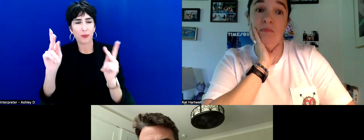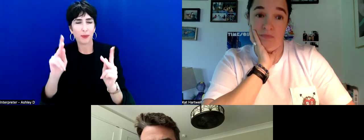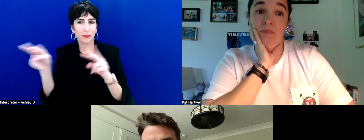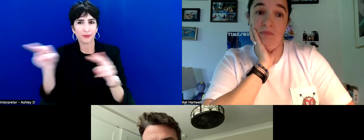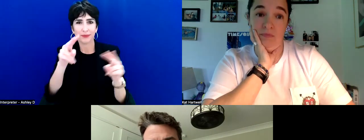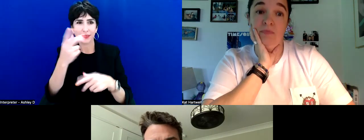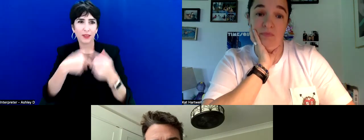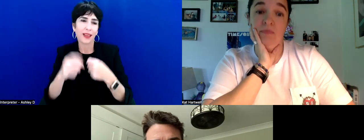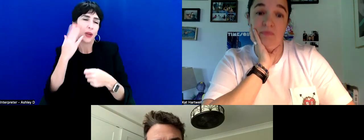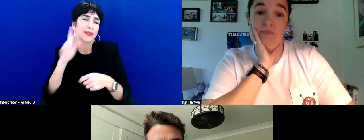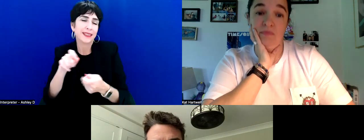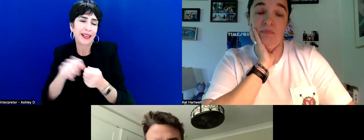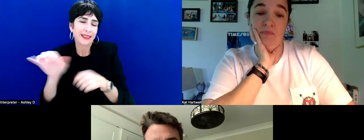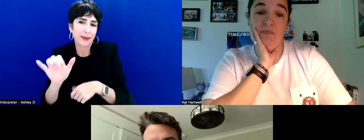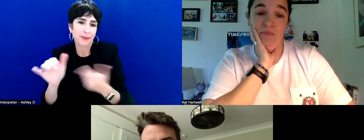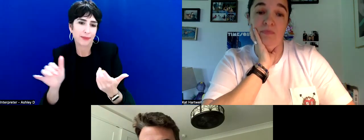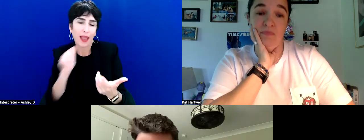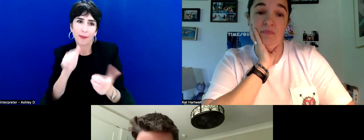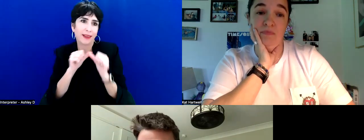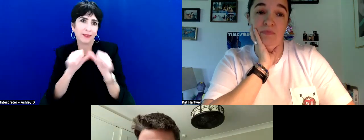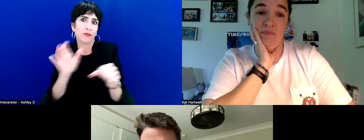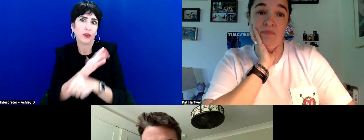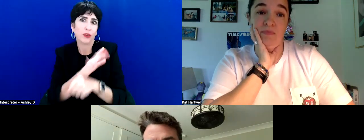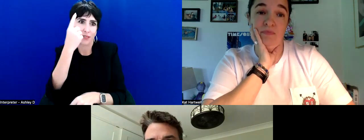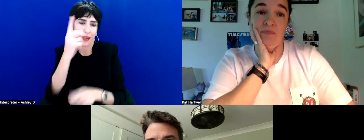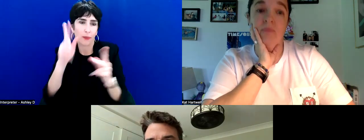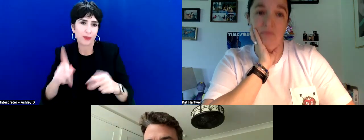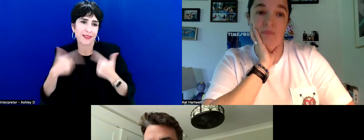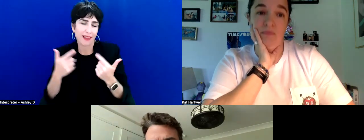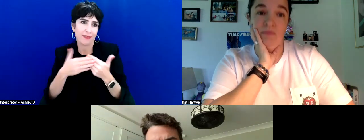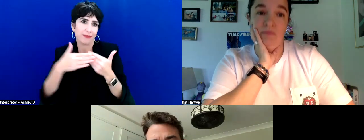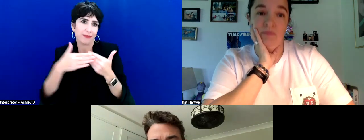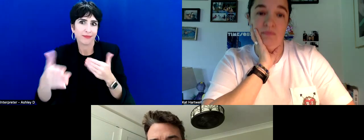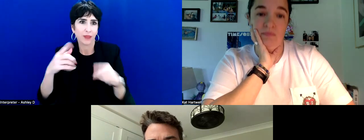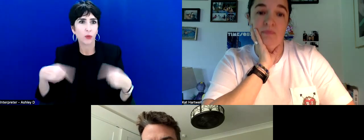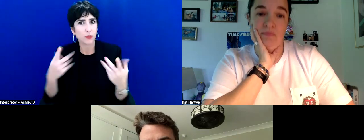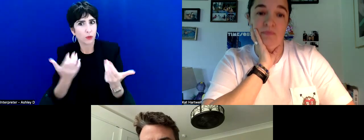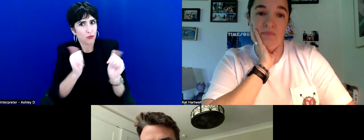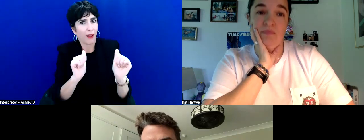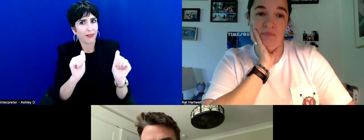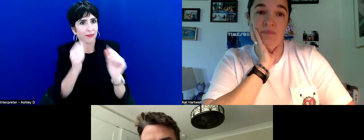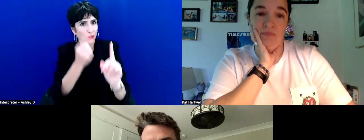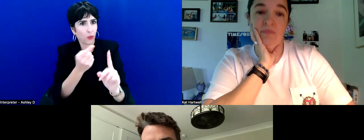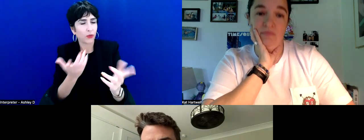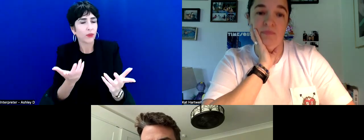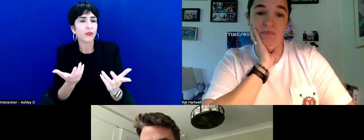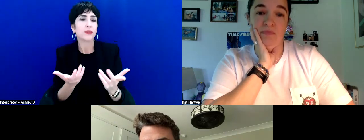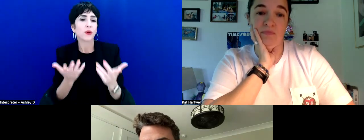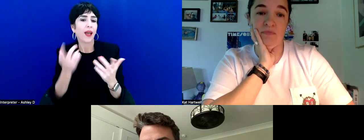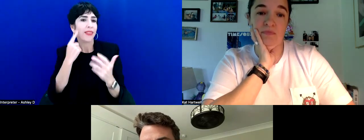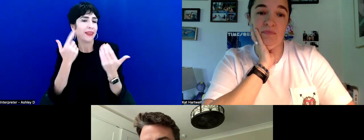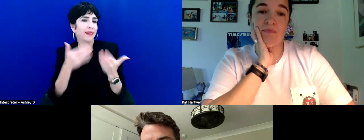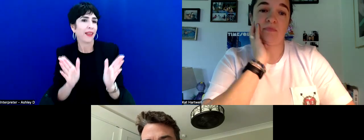it's not the same. I mean, I'm not going to fully understand somebody's life, but you want to try. And I think it